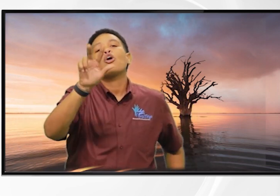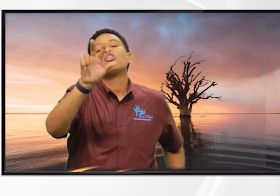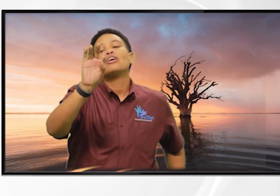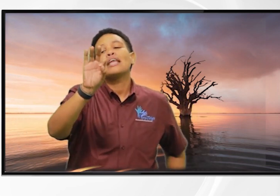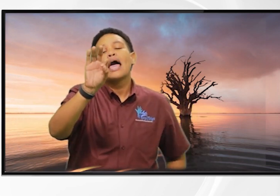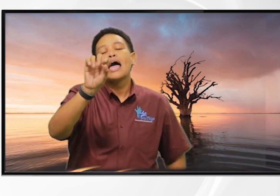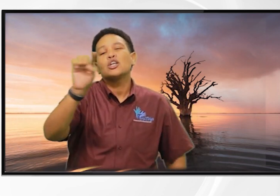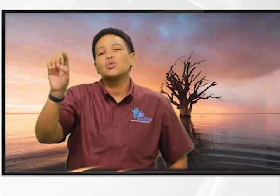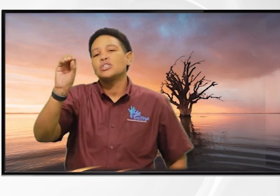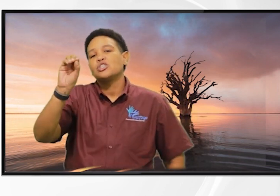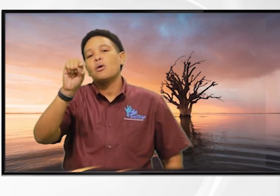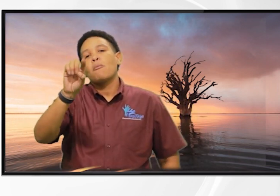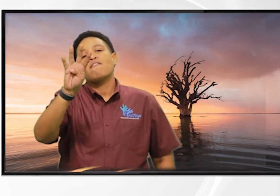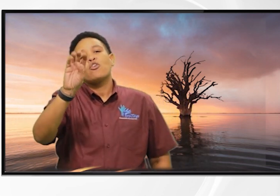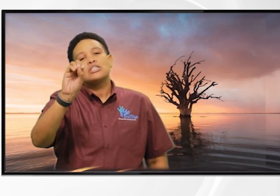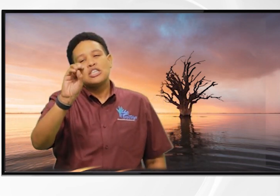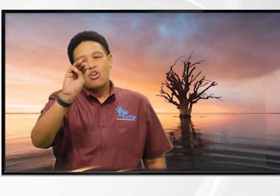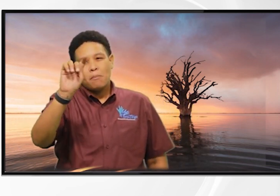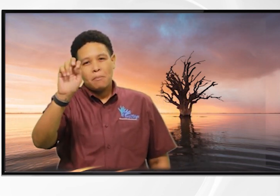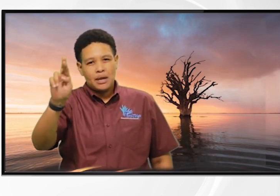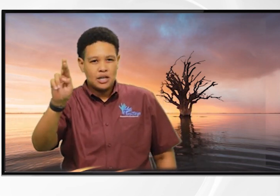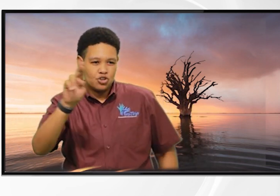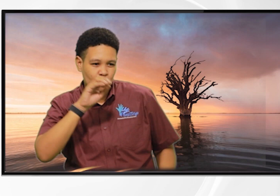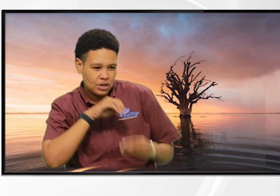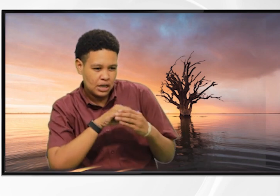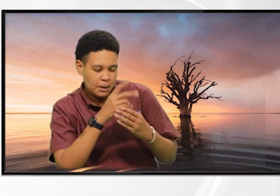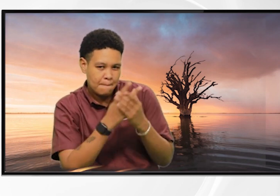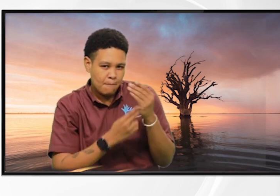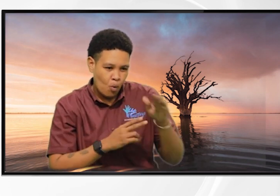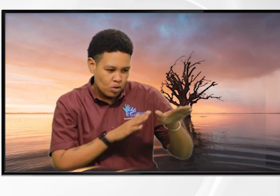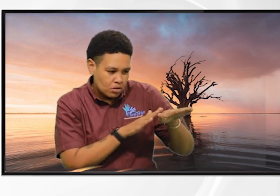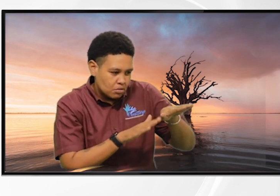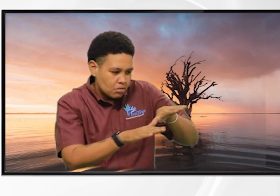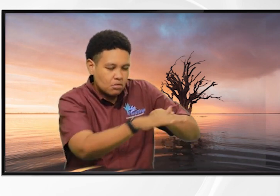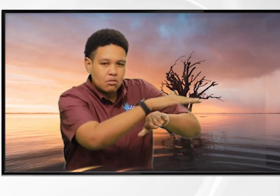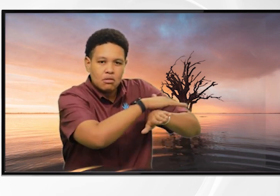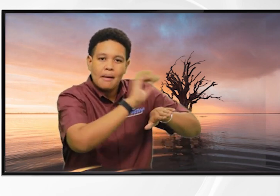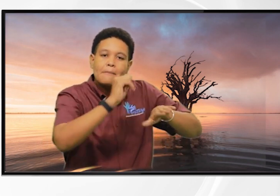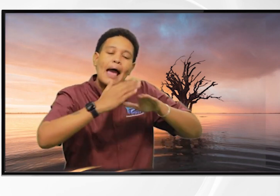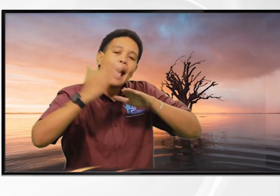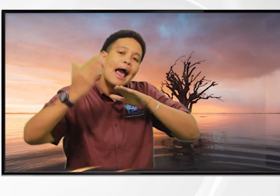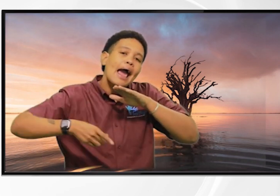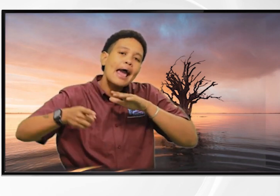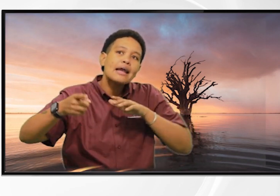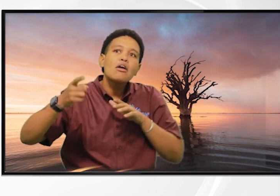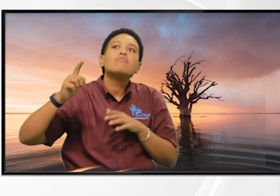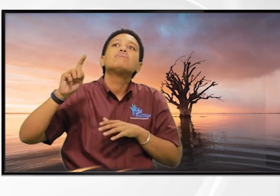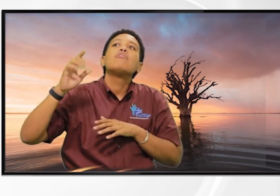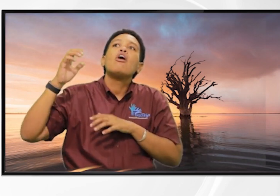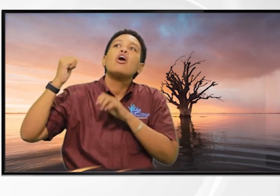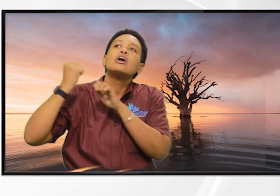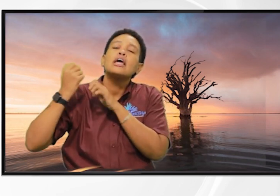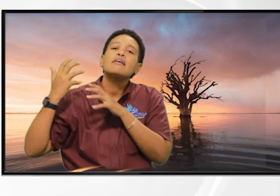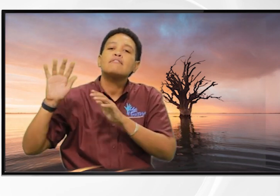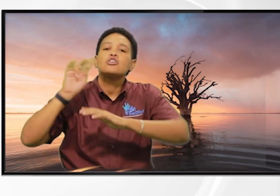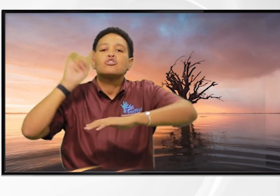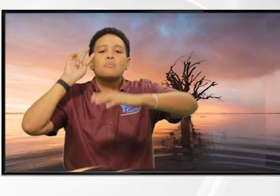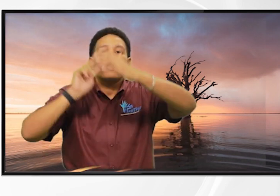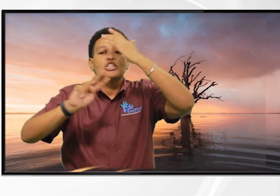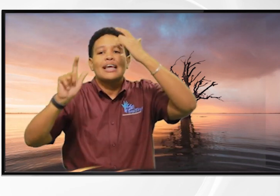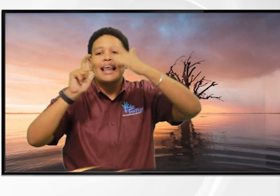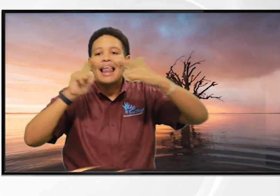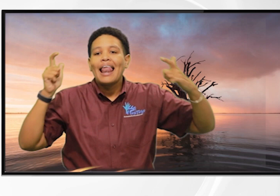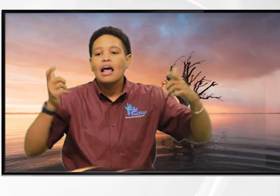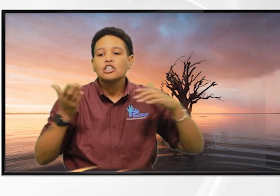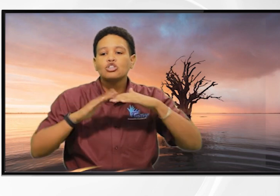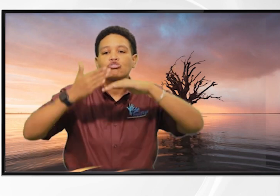to 0.40 meter across both coasts. By the end of the century, the projected largest rise